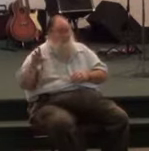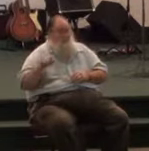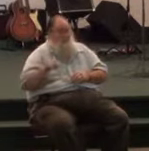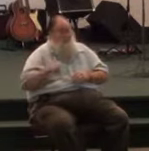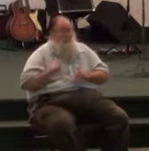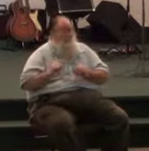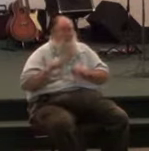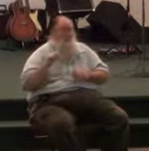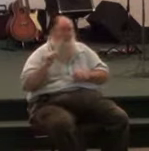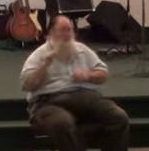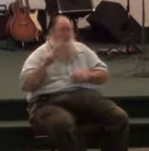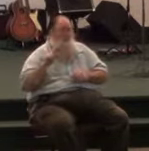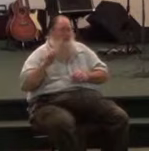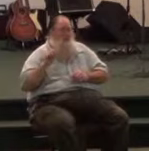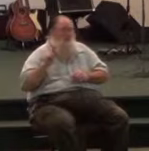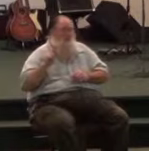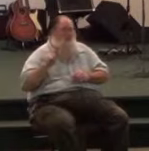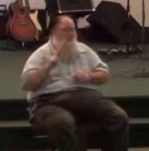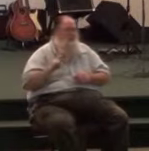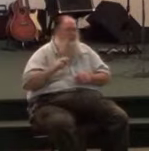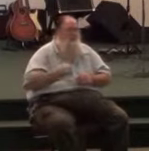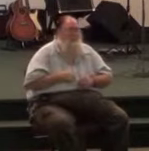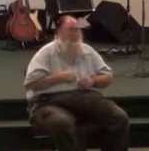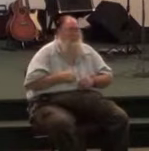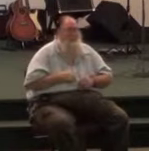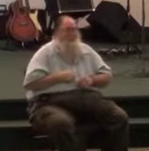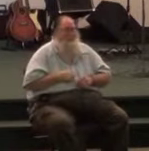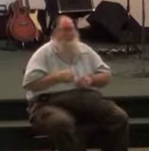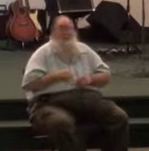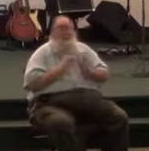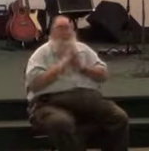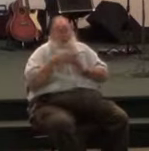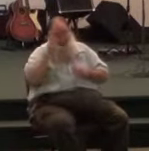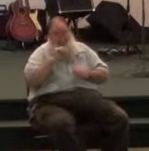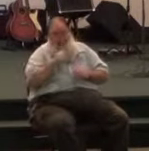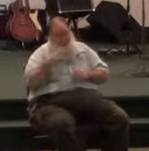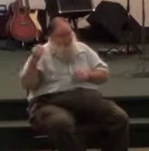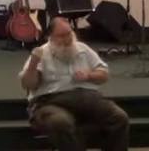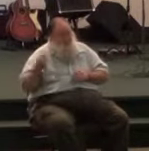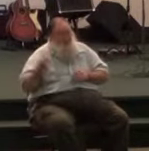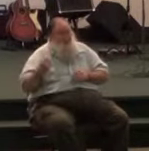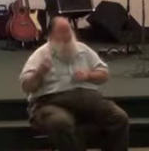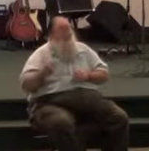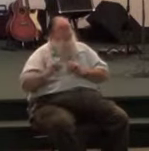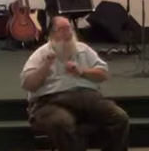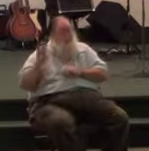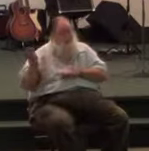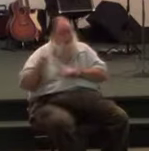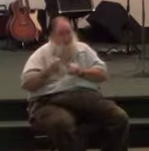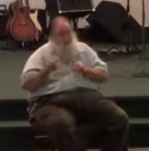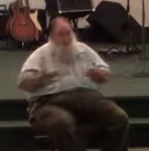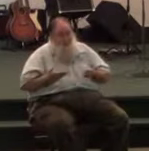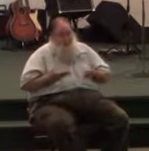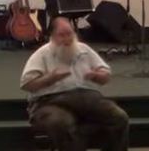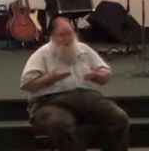But you know what? I may end up Mal Ben jail, for all I know, for preaching the truth. He may need to take me to